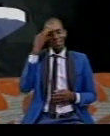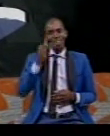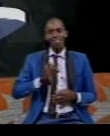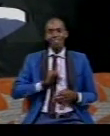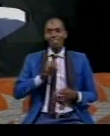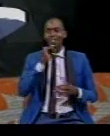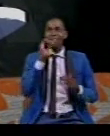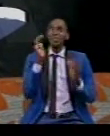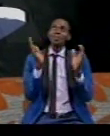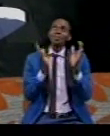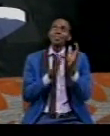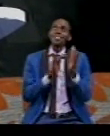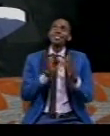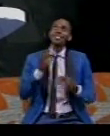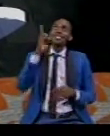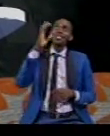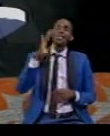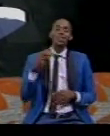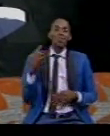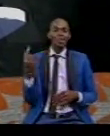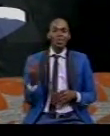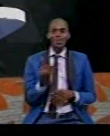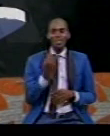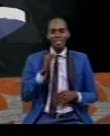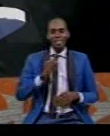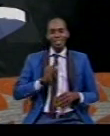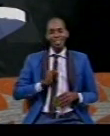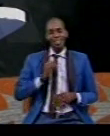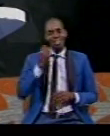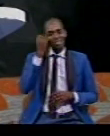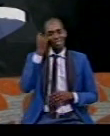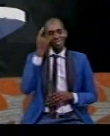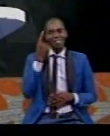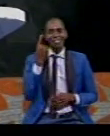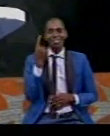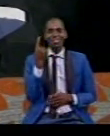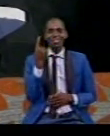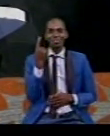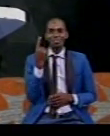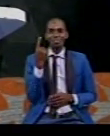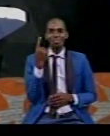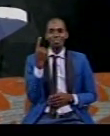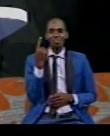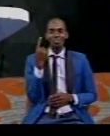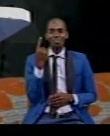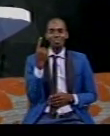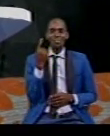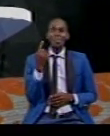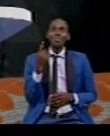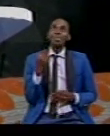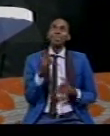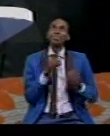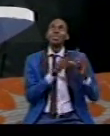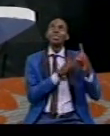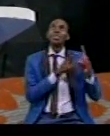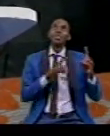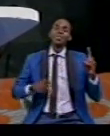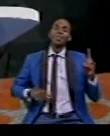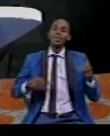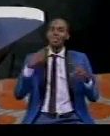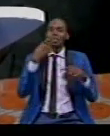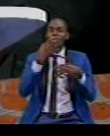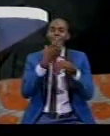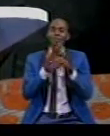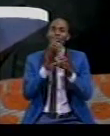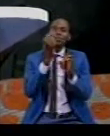He's coming again. He came the first time to make a sacrifice. He came the first